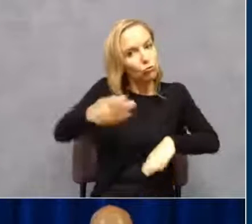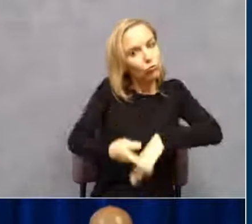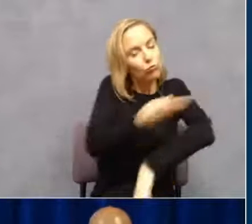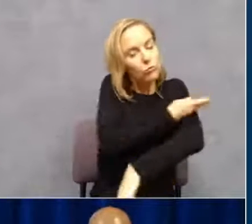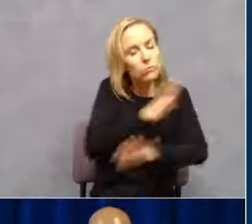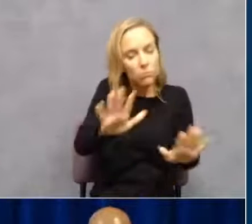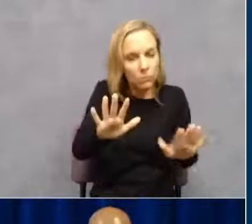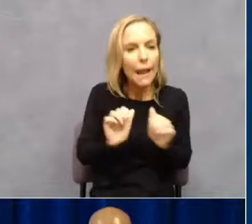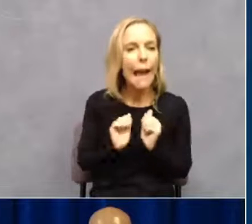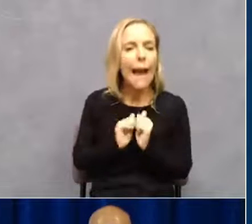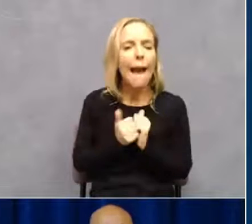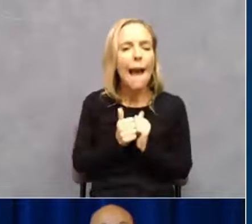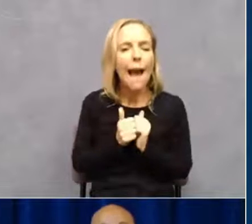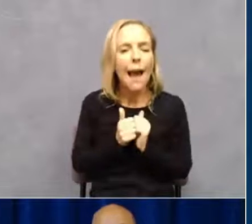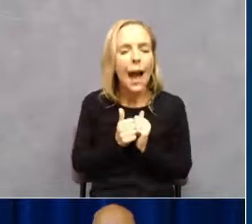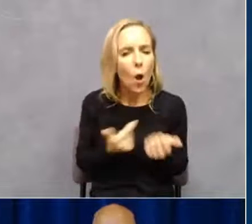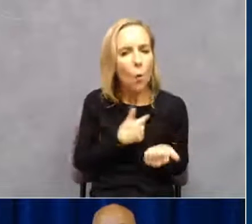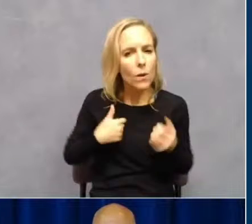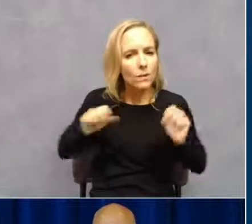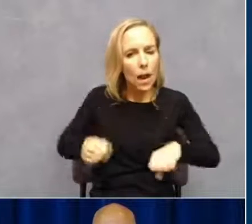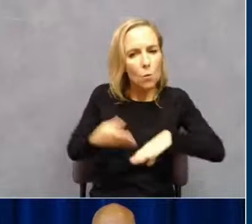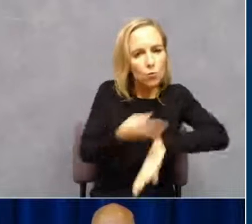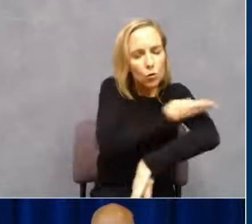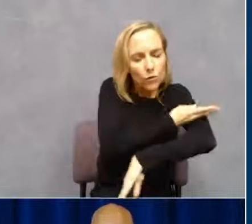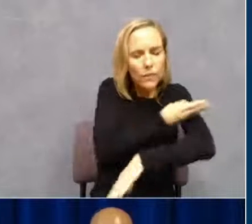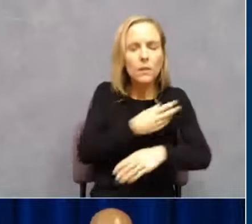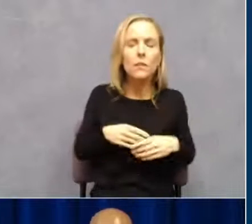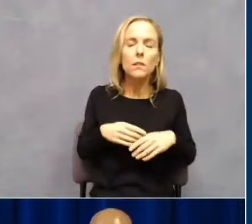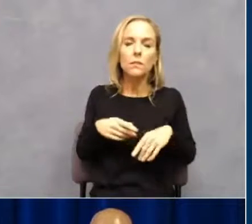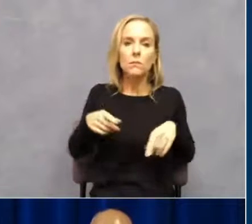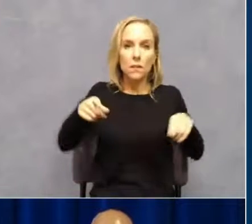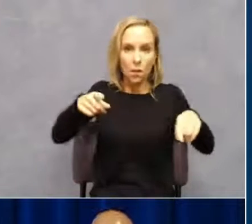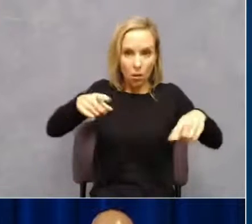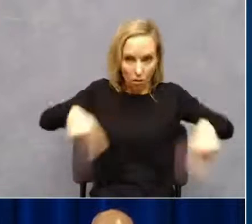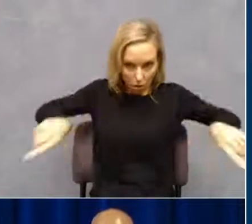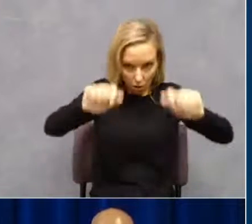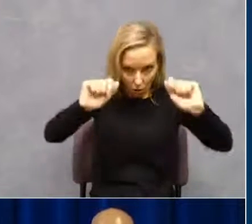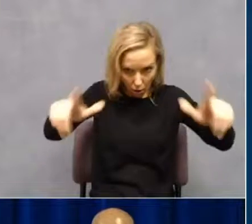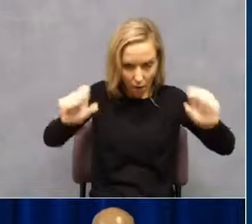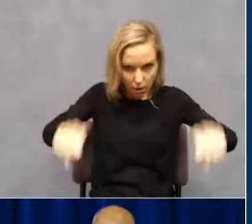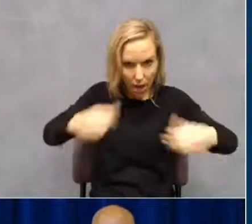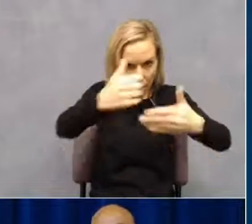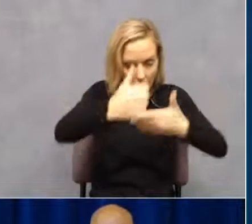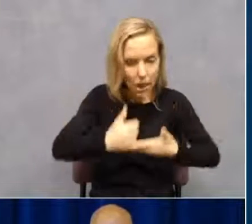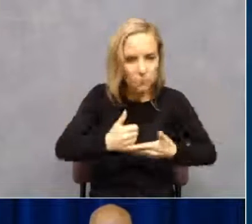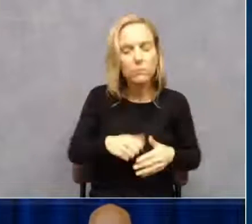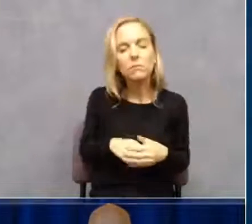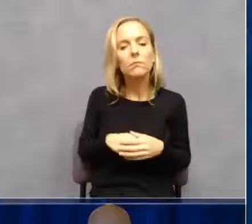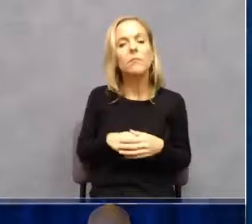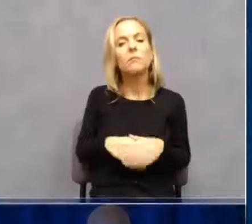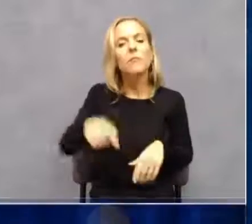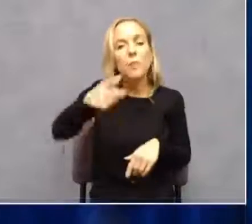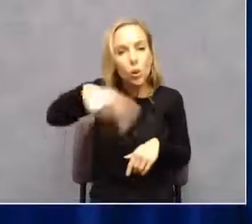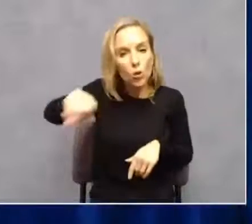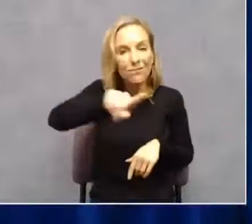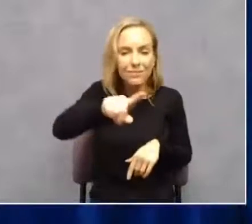how. All of you can help. All of you need to wear a